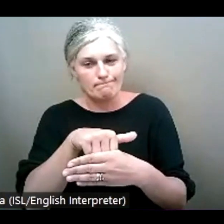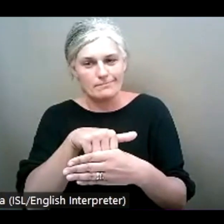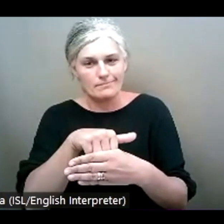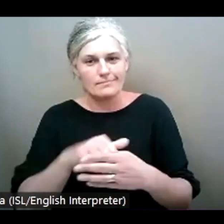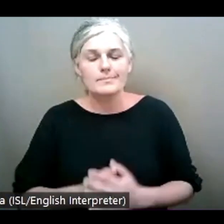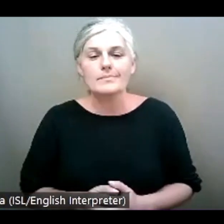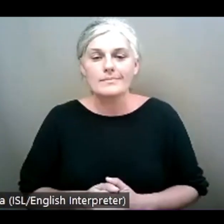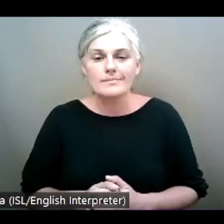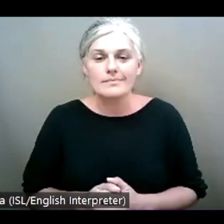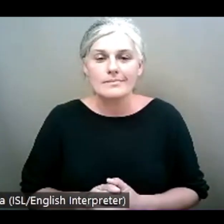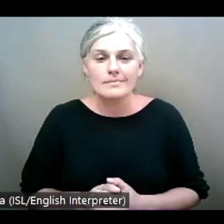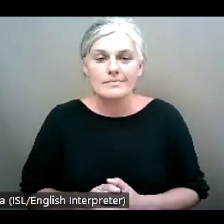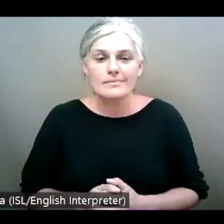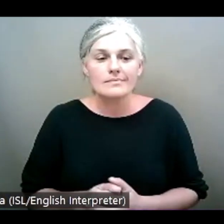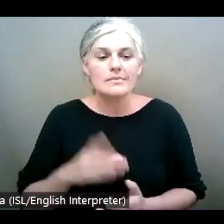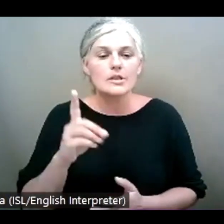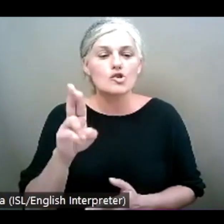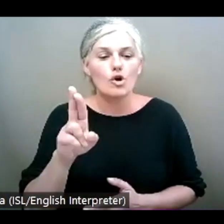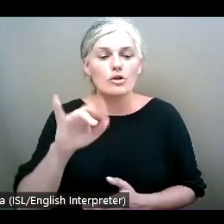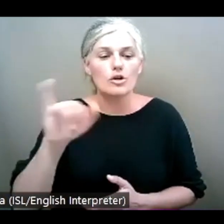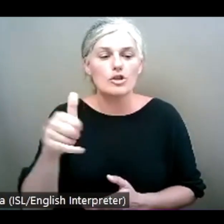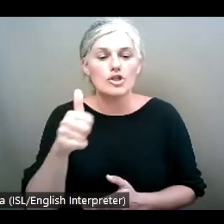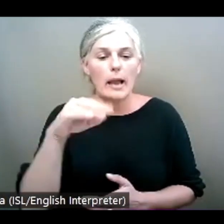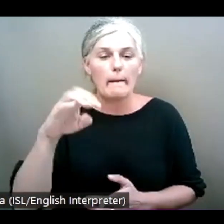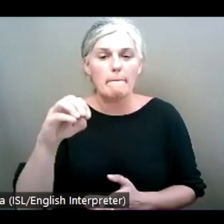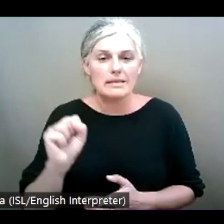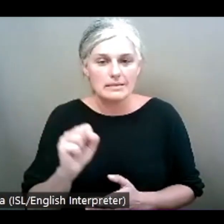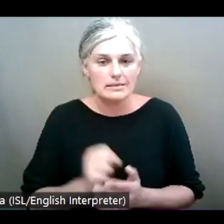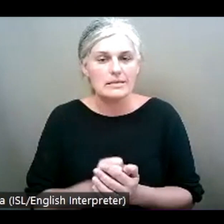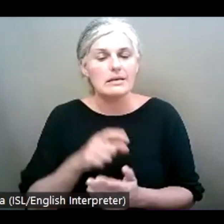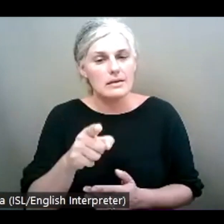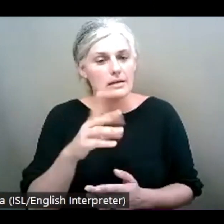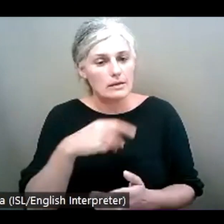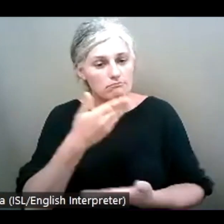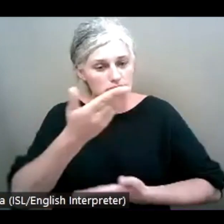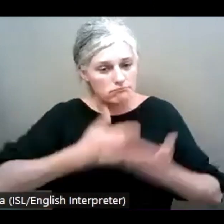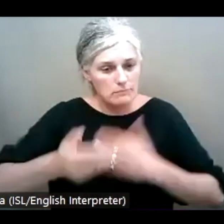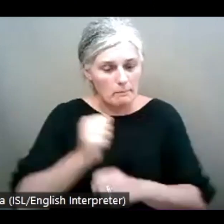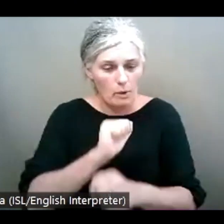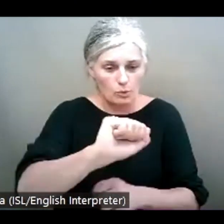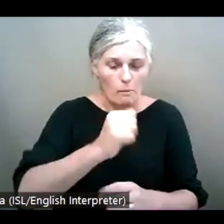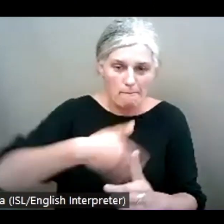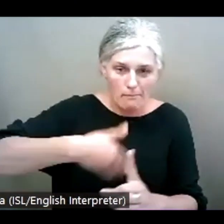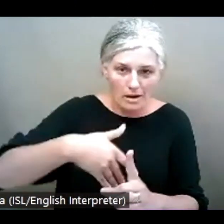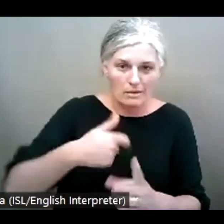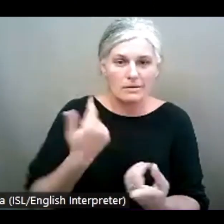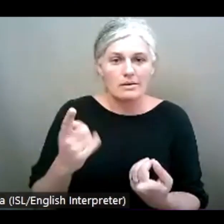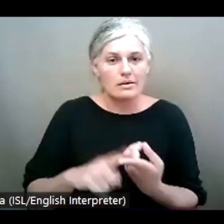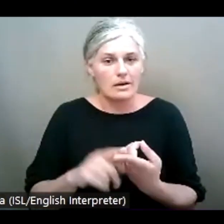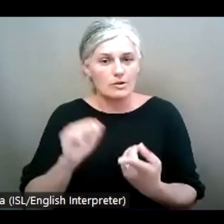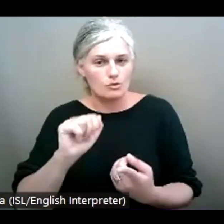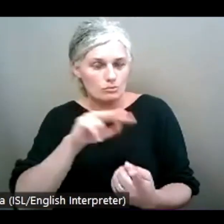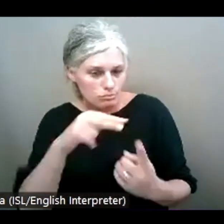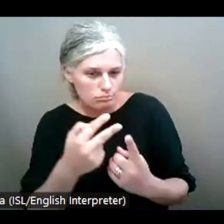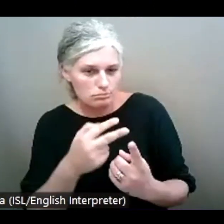And Dr. James, do you want to give us a bit of background, PSR, and in terms